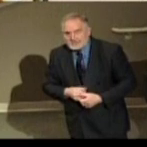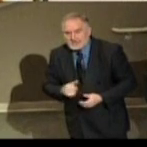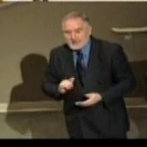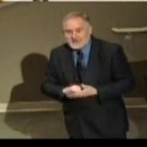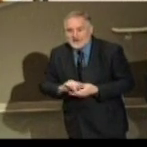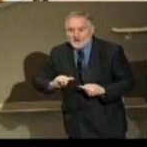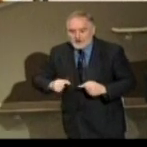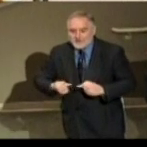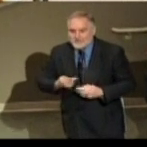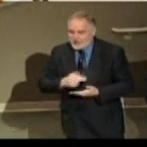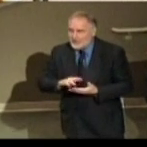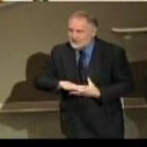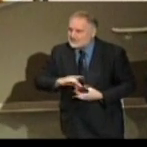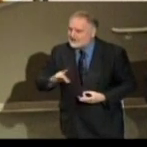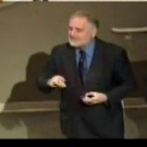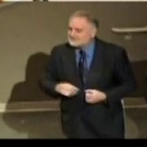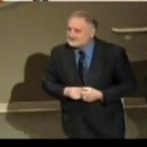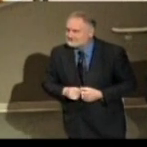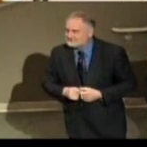that hurts the Holy Spirit.